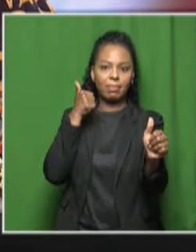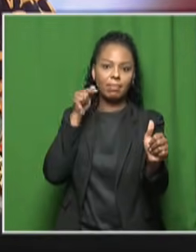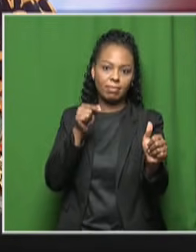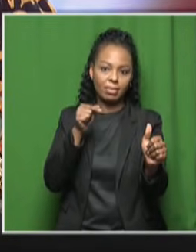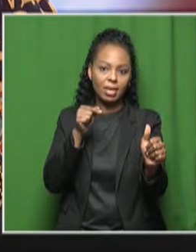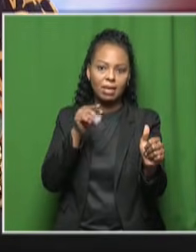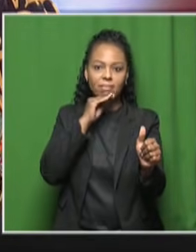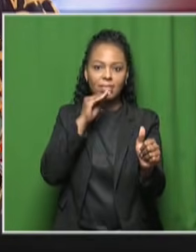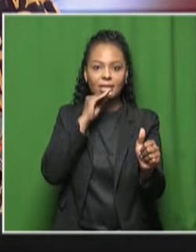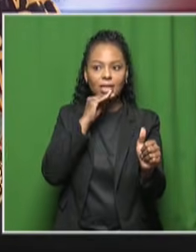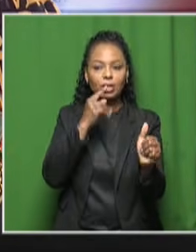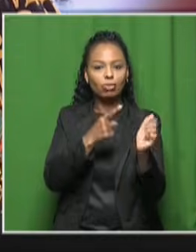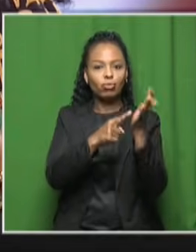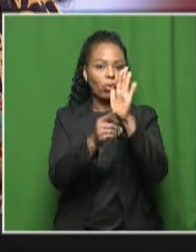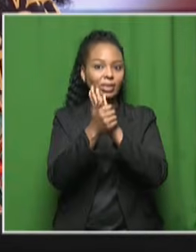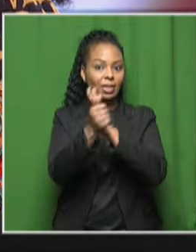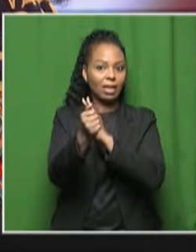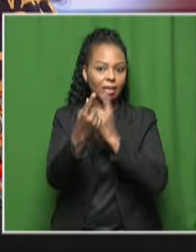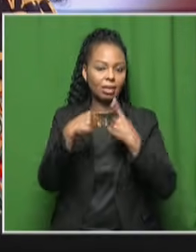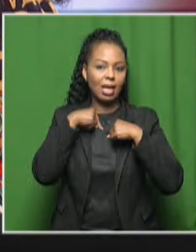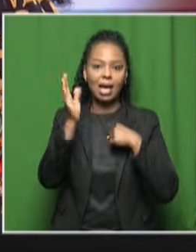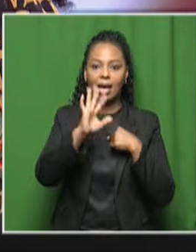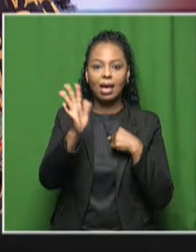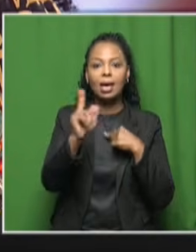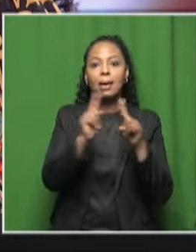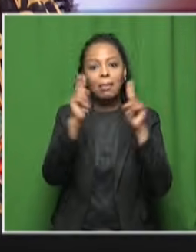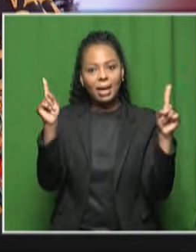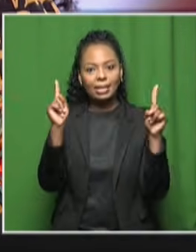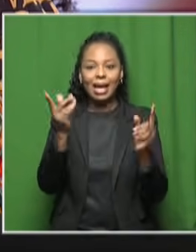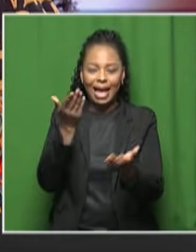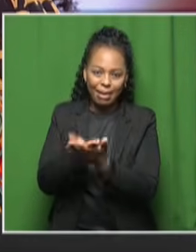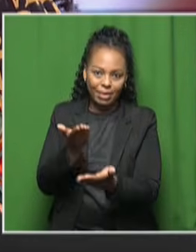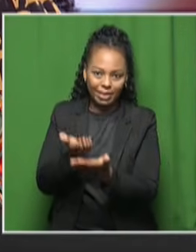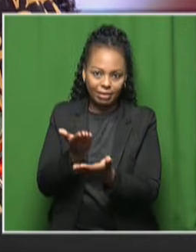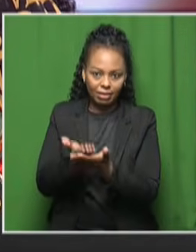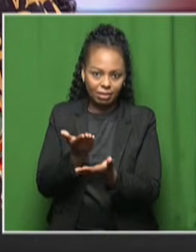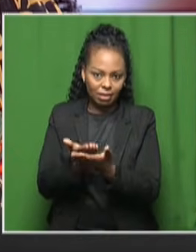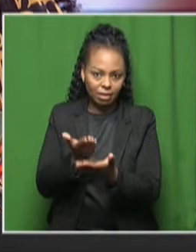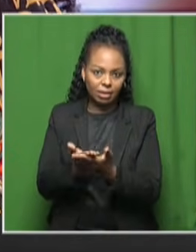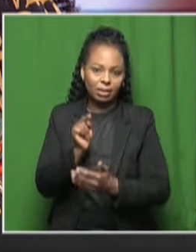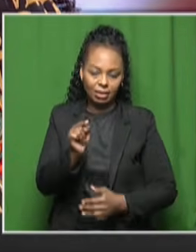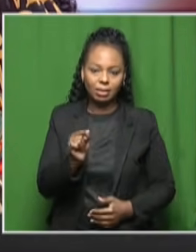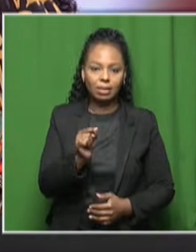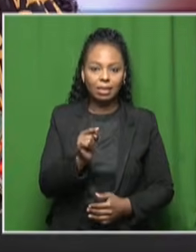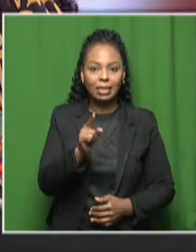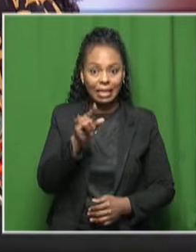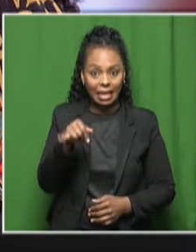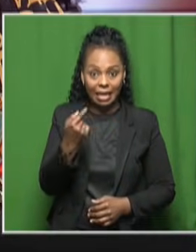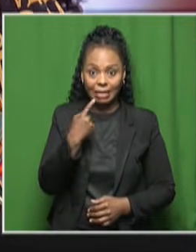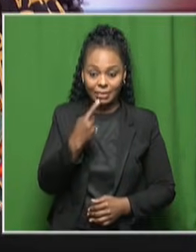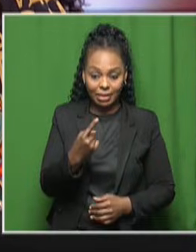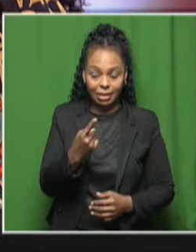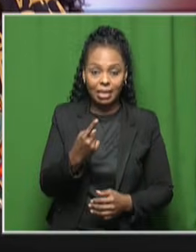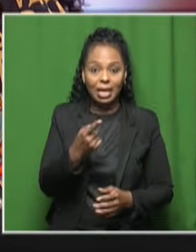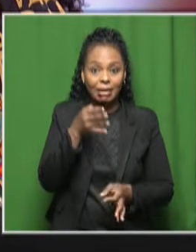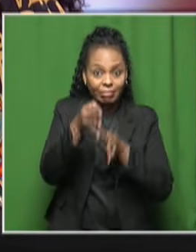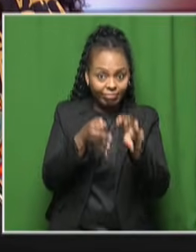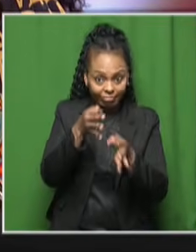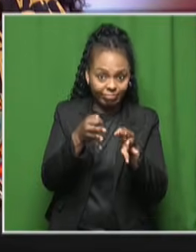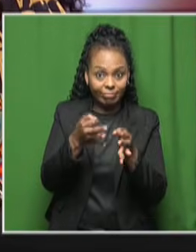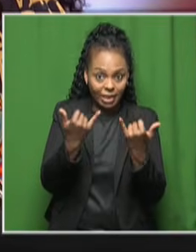to our talent. It actually talks to our ability. That, having said that, our learners are really not